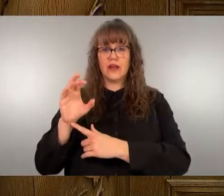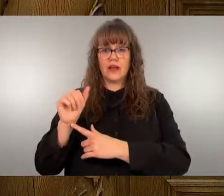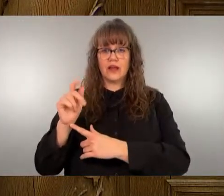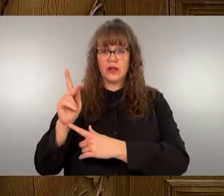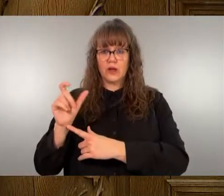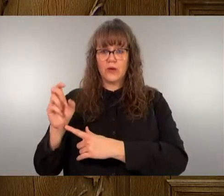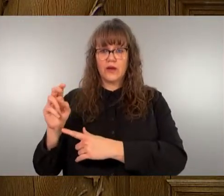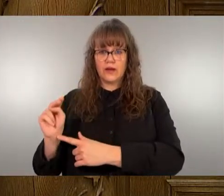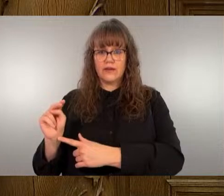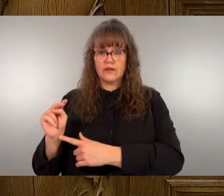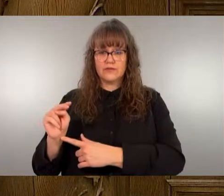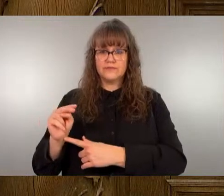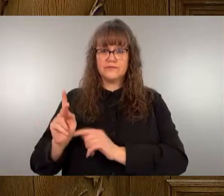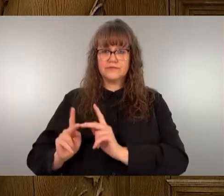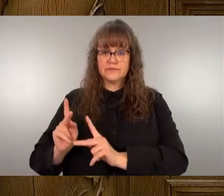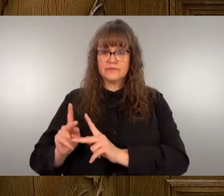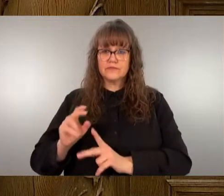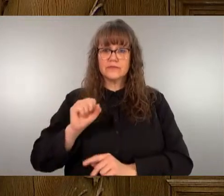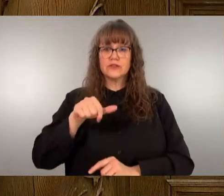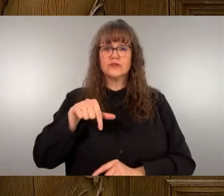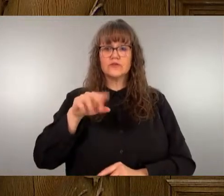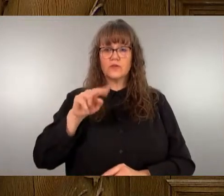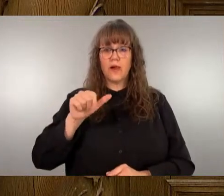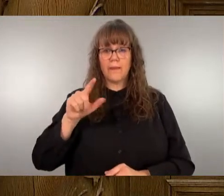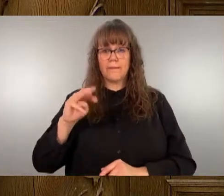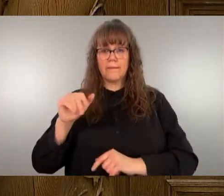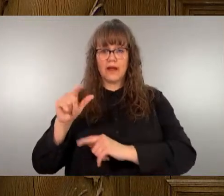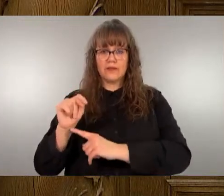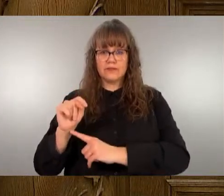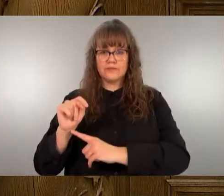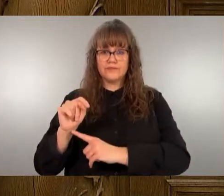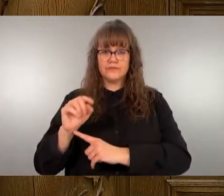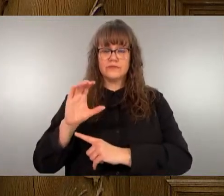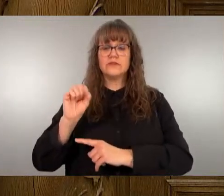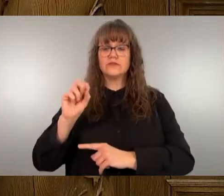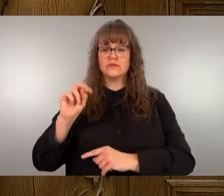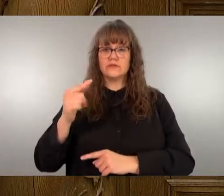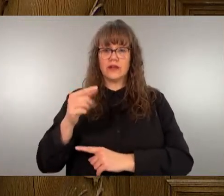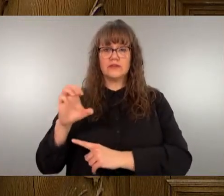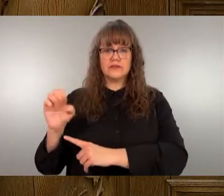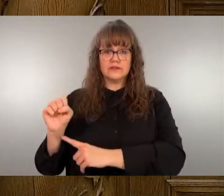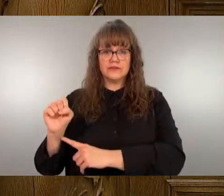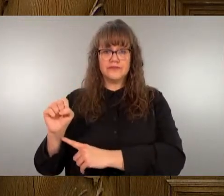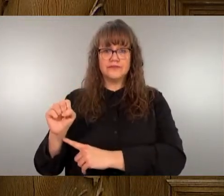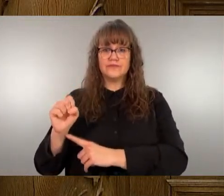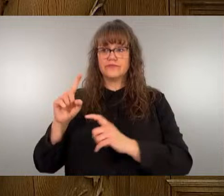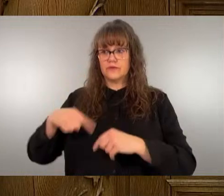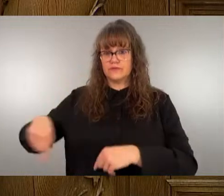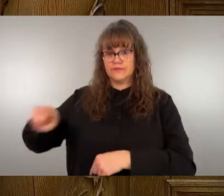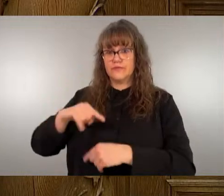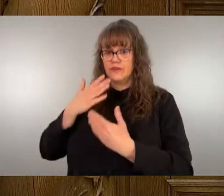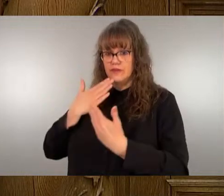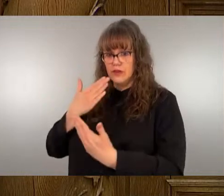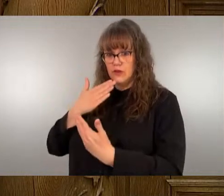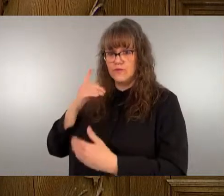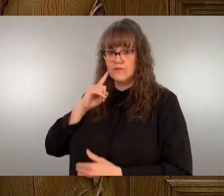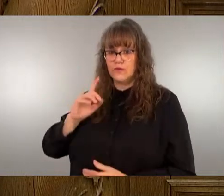from the Songhees Nation, and Elder Mary Ann Thomas from the Esquimalt Nation for starting us off in a really good